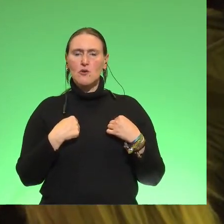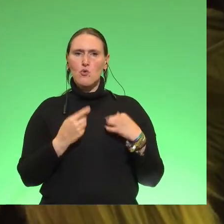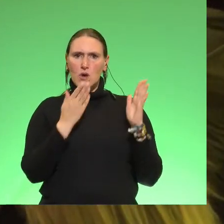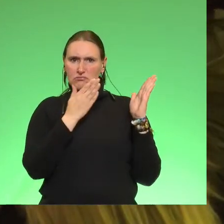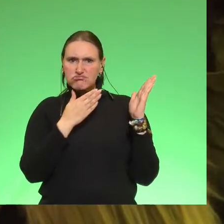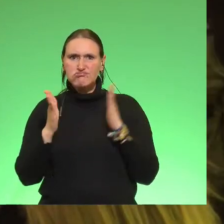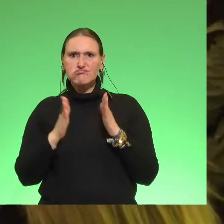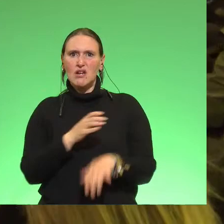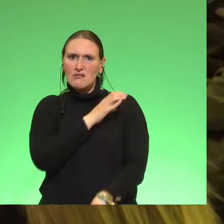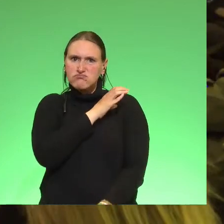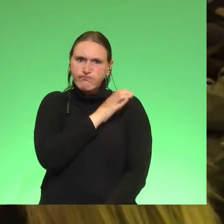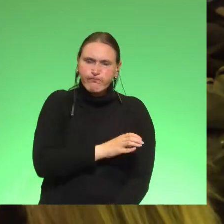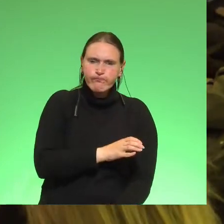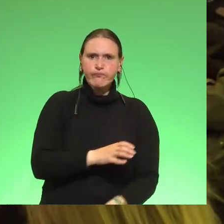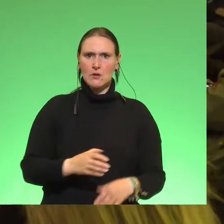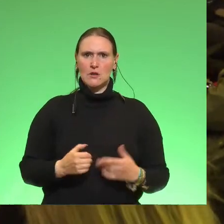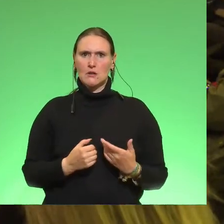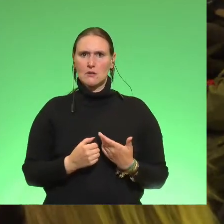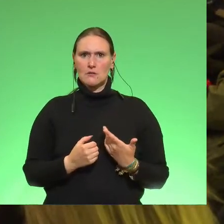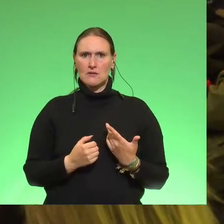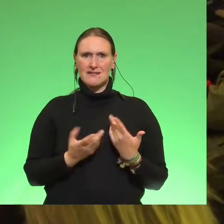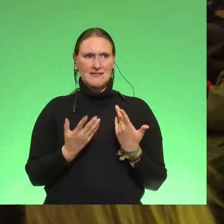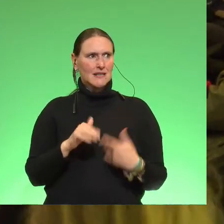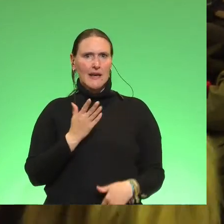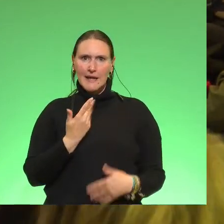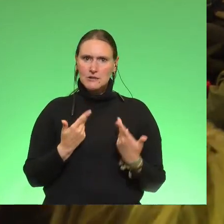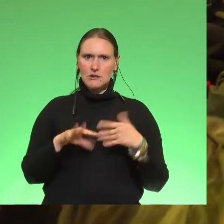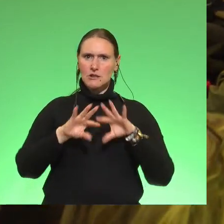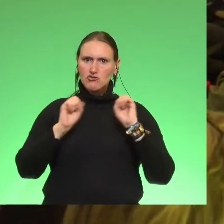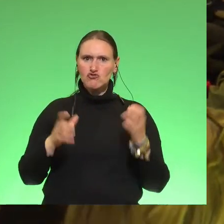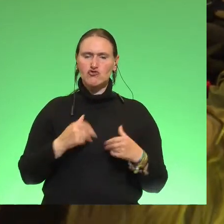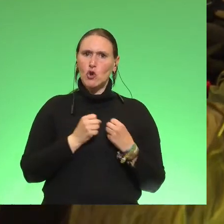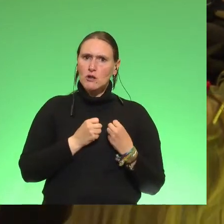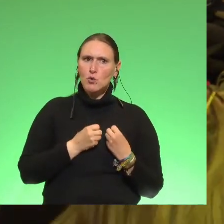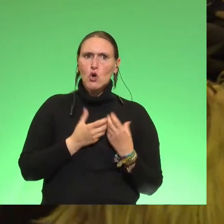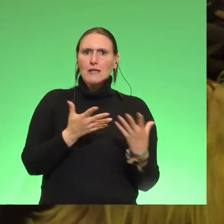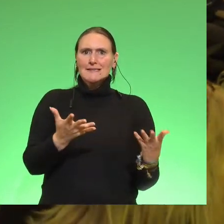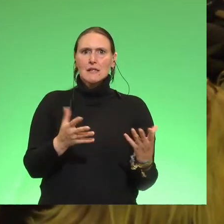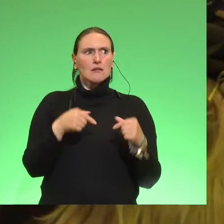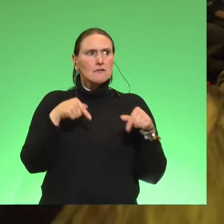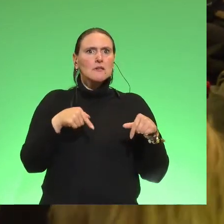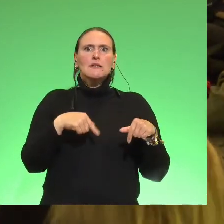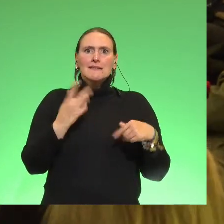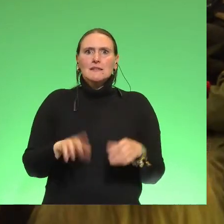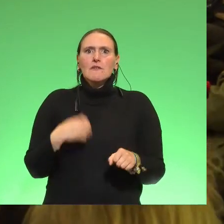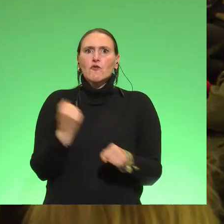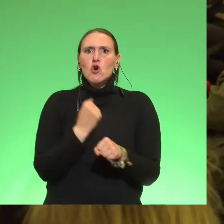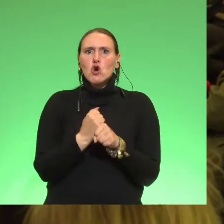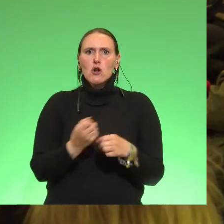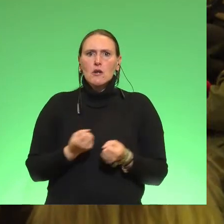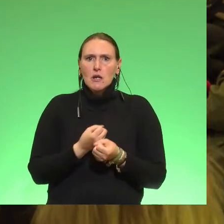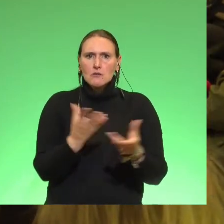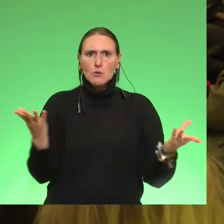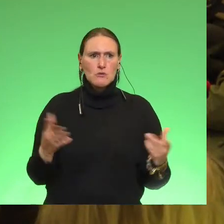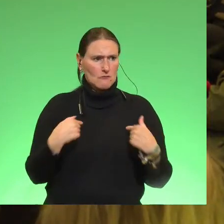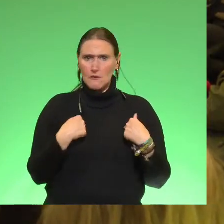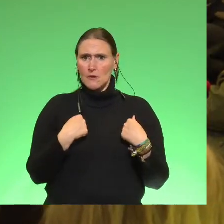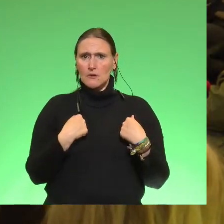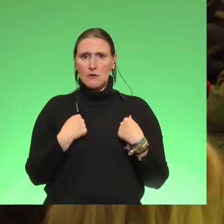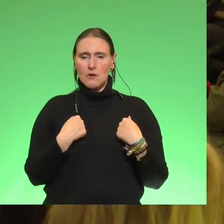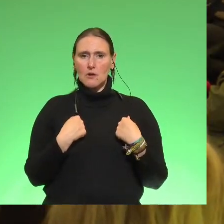the endurance, the generosity that it takes to do this work in the art world. And we are not even looking at this with